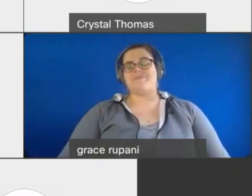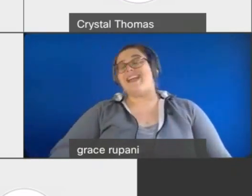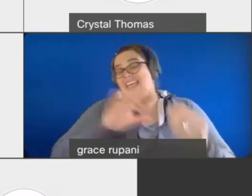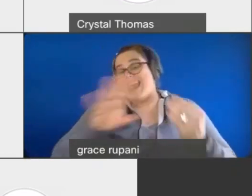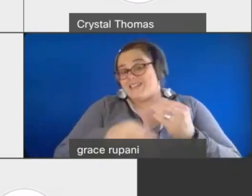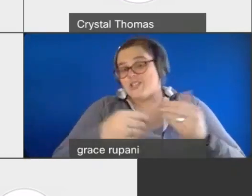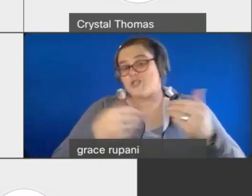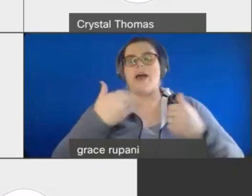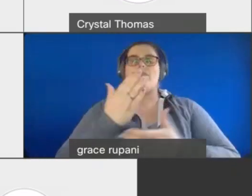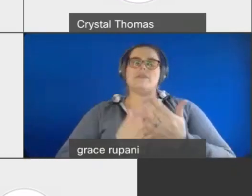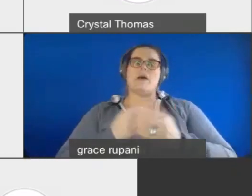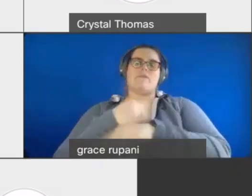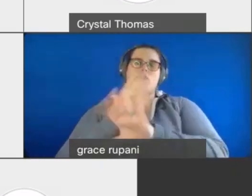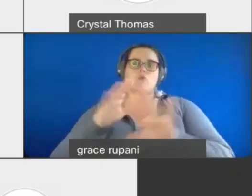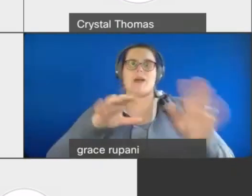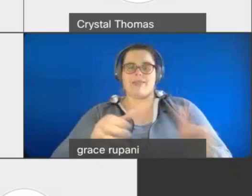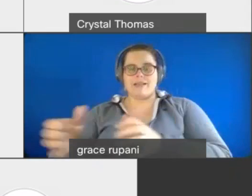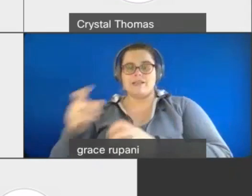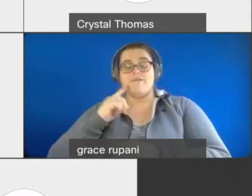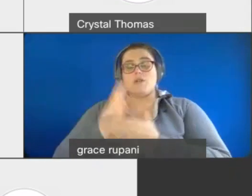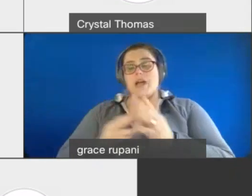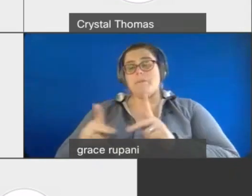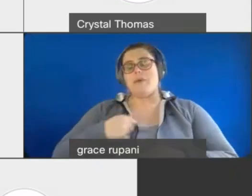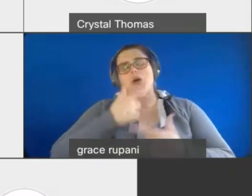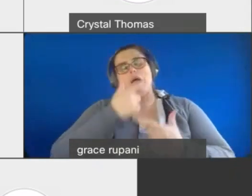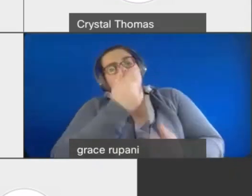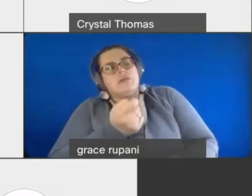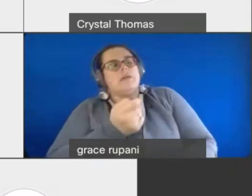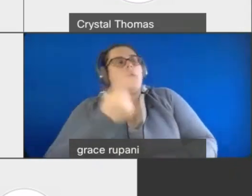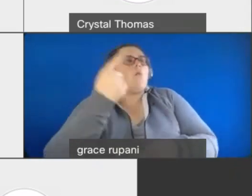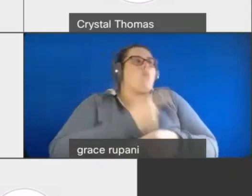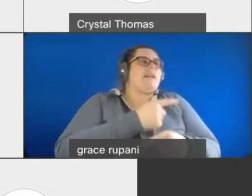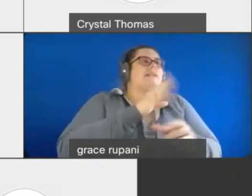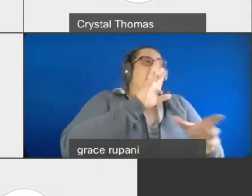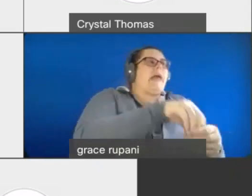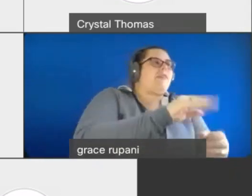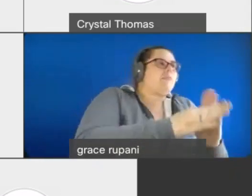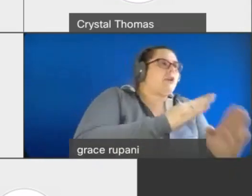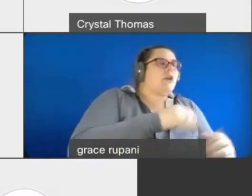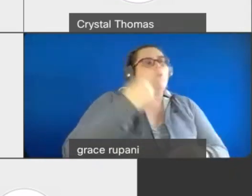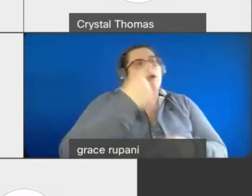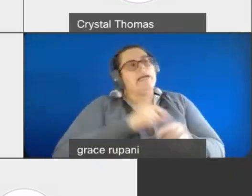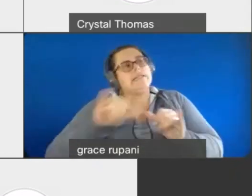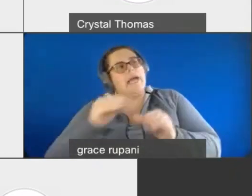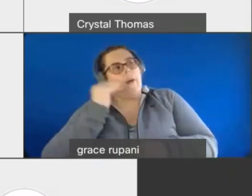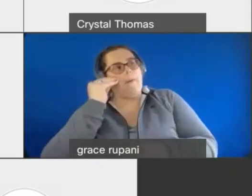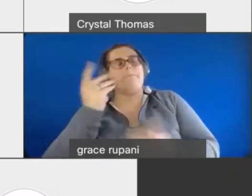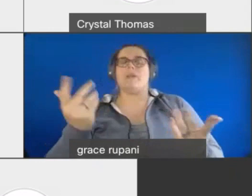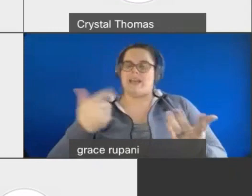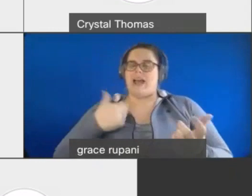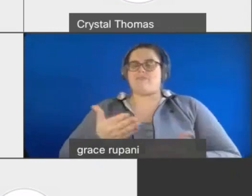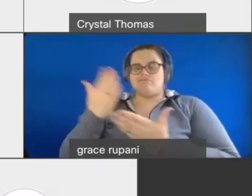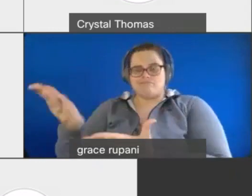some of the individuals that may want to come back one day in the community and one day they might want to stay home. Some of those classes may consist of